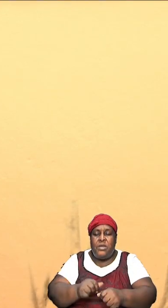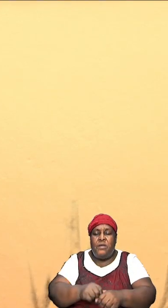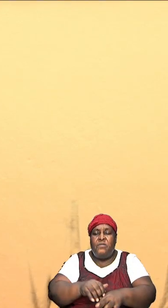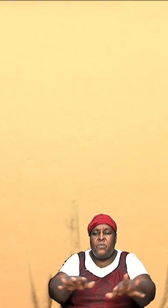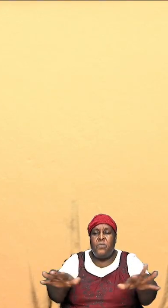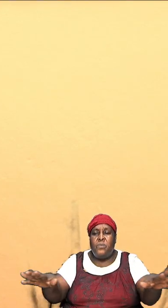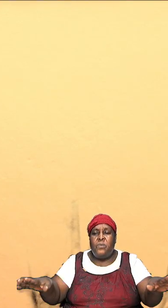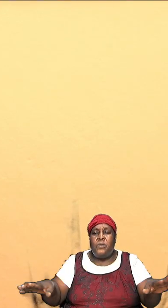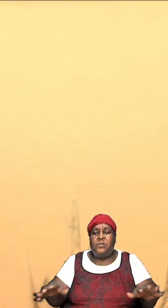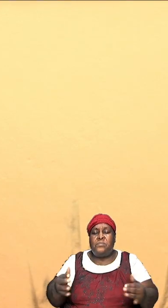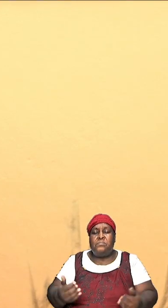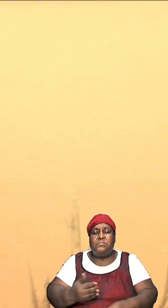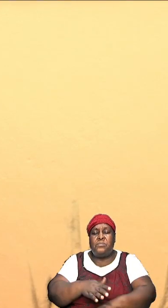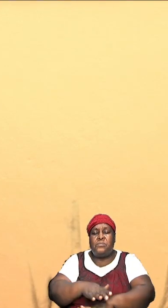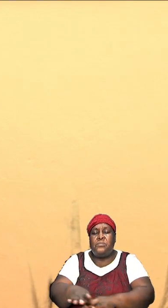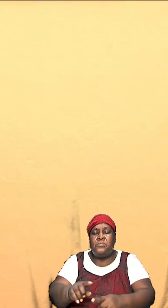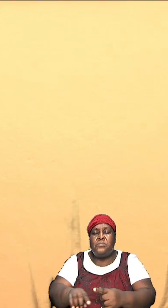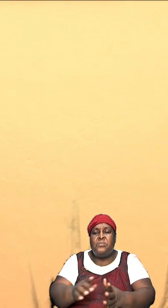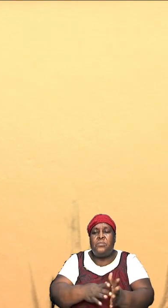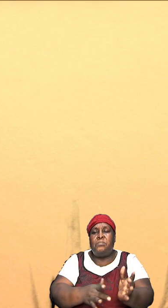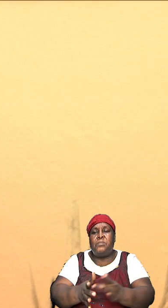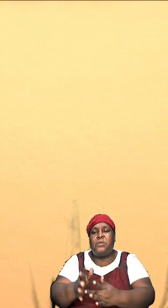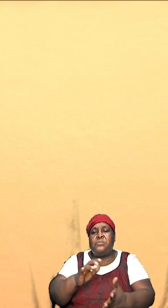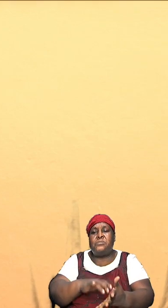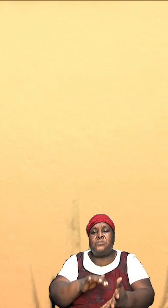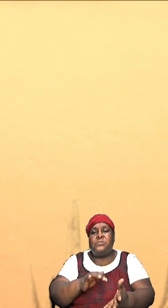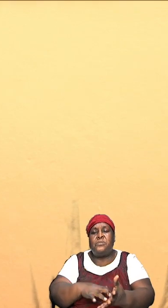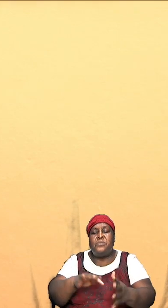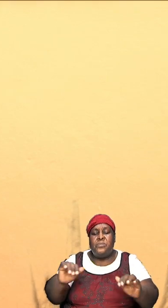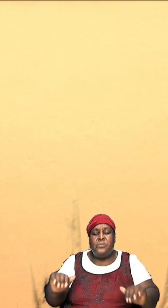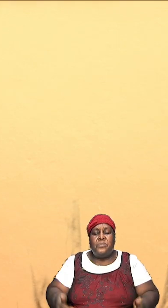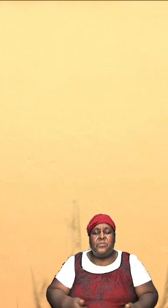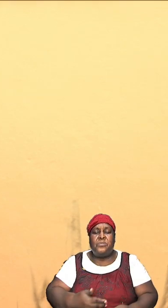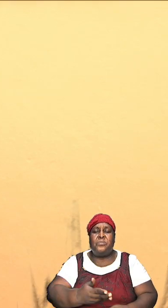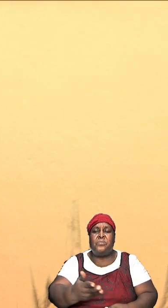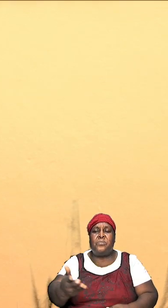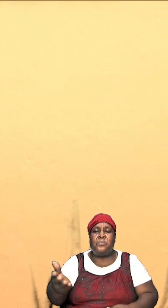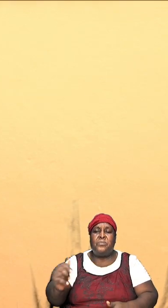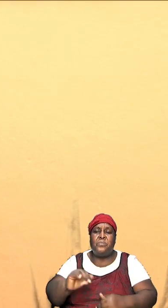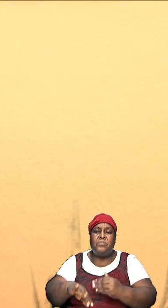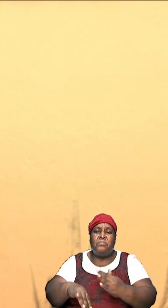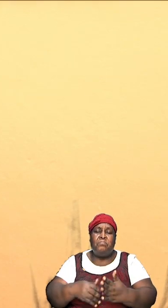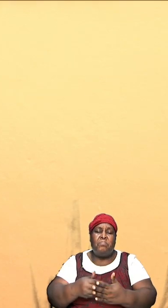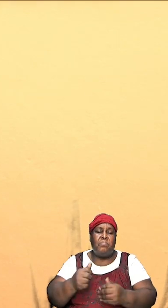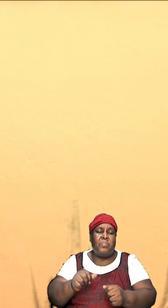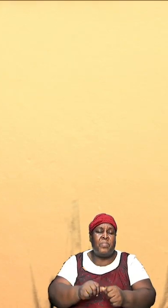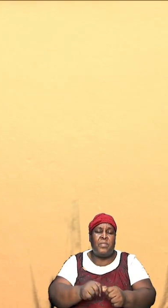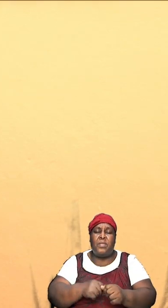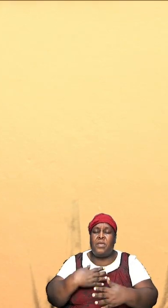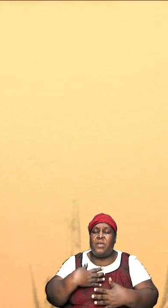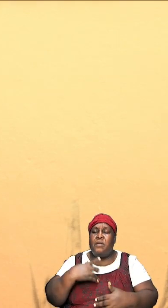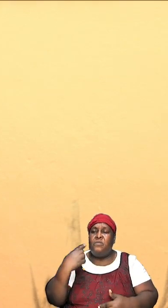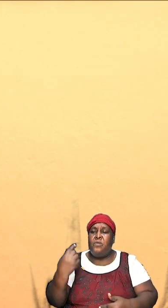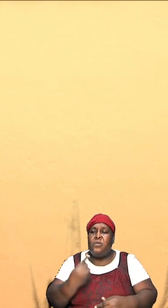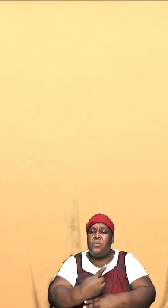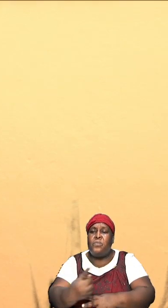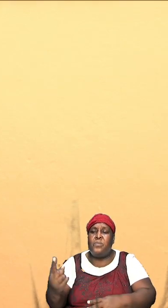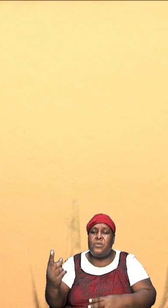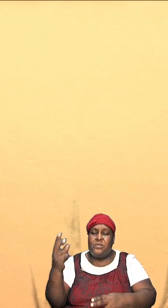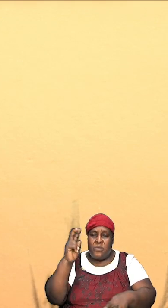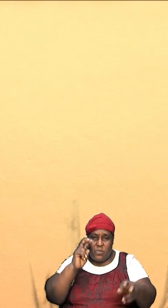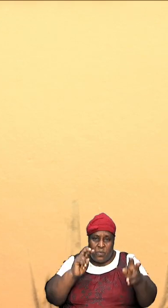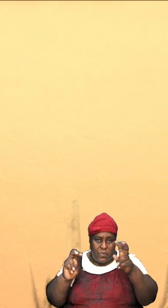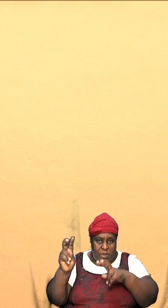Bible study. I want to greet you all, everybody who is watching the study right now and those who will be watching